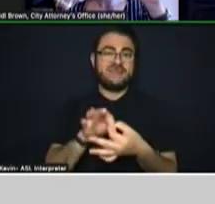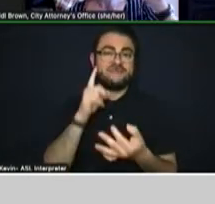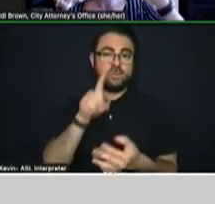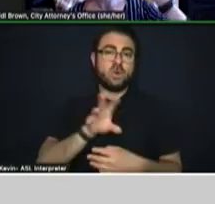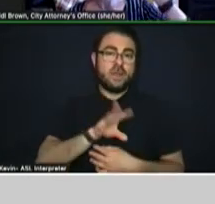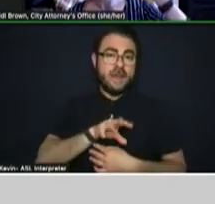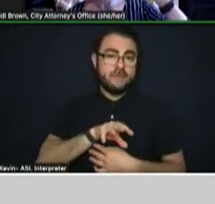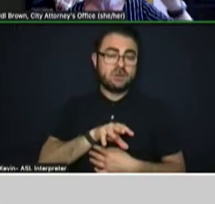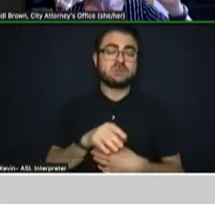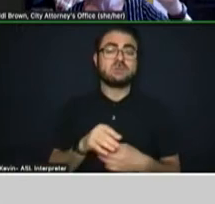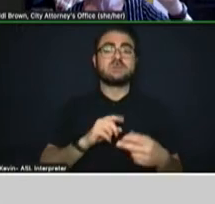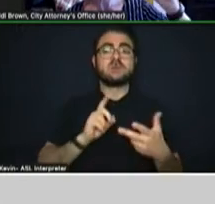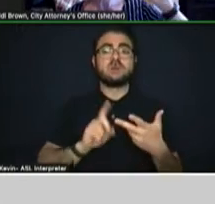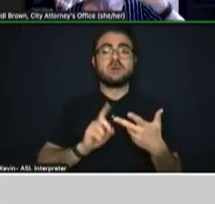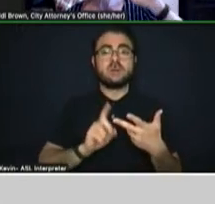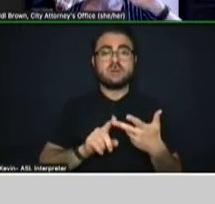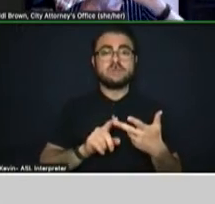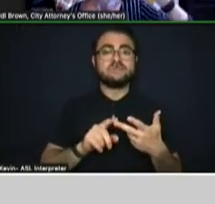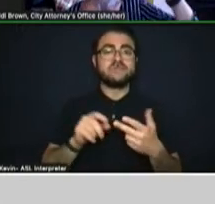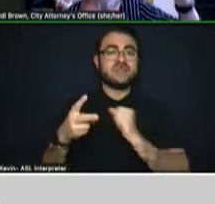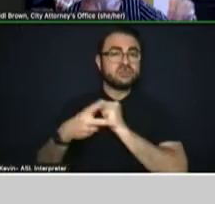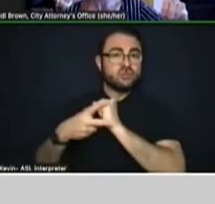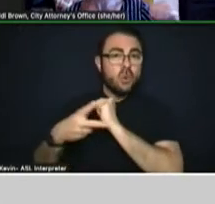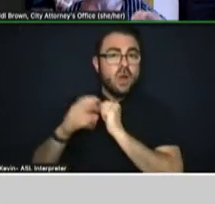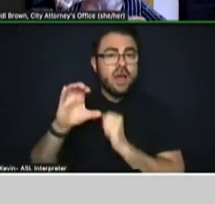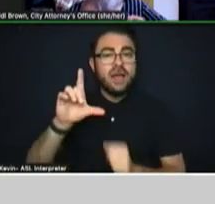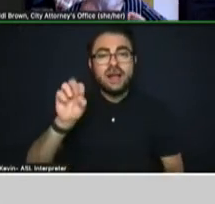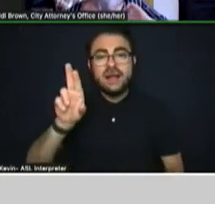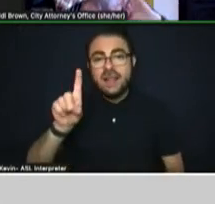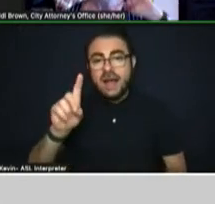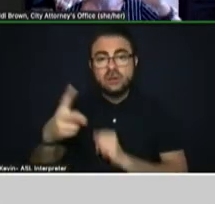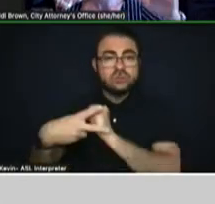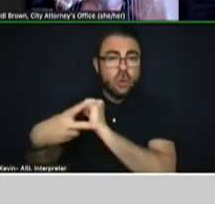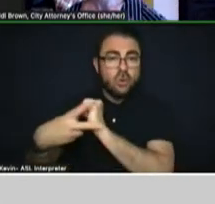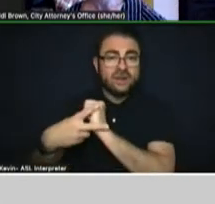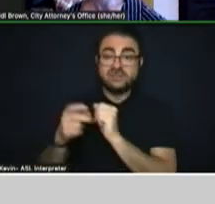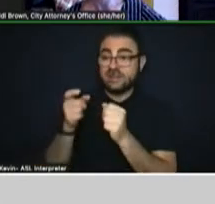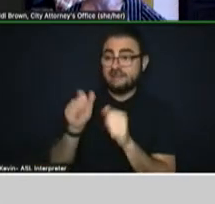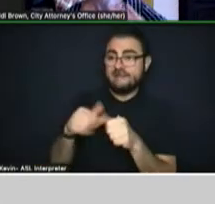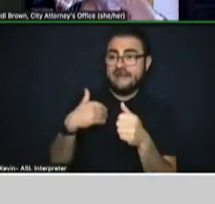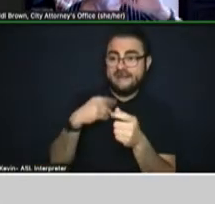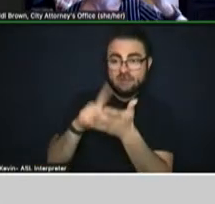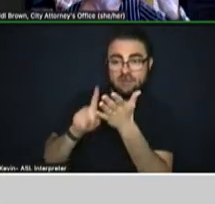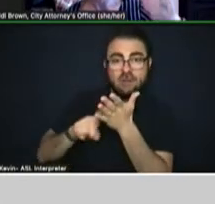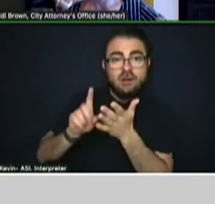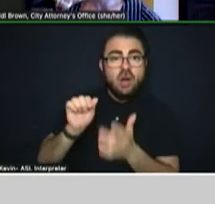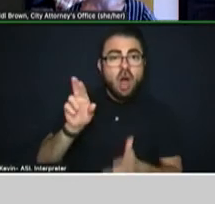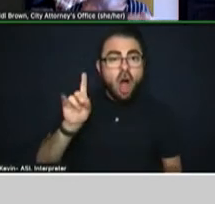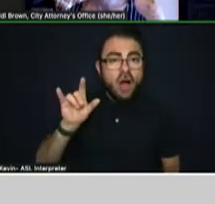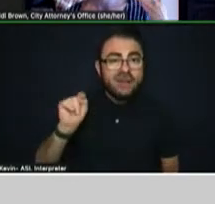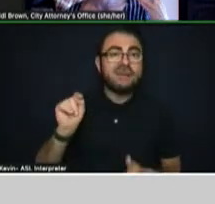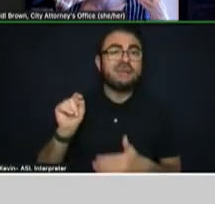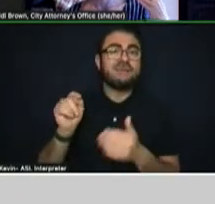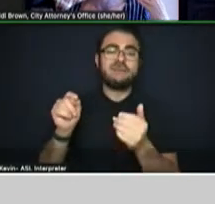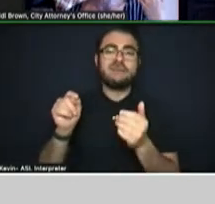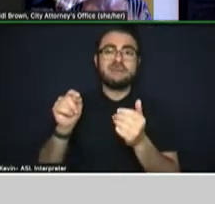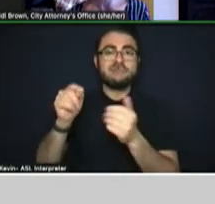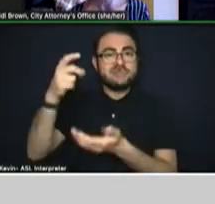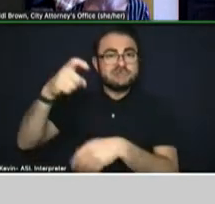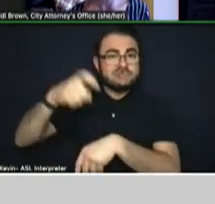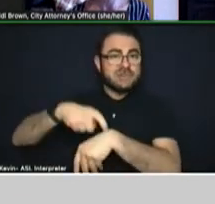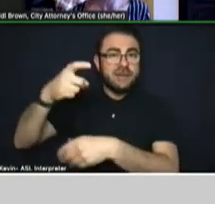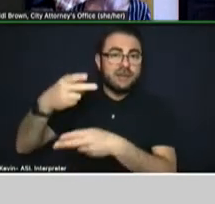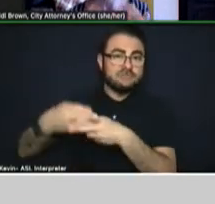well as the cloud storage, which has the auditing ability, all that comes with the